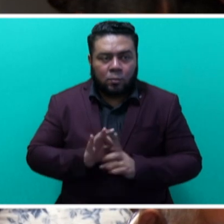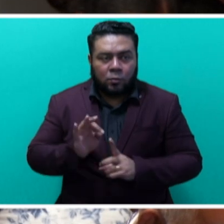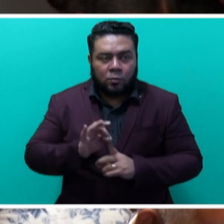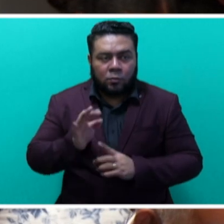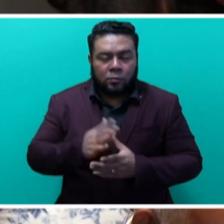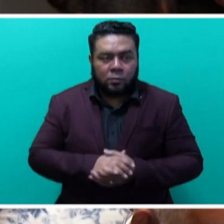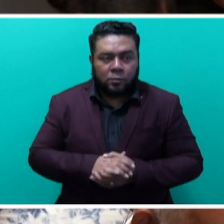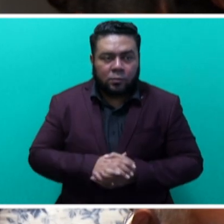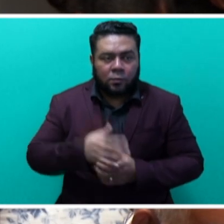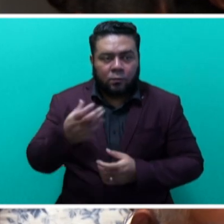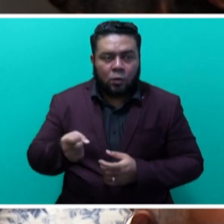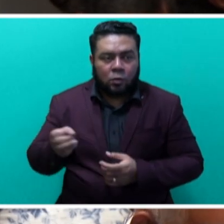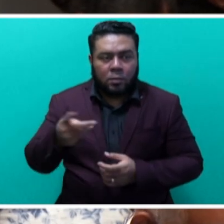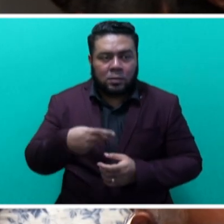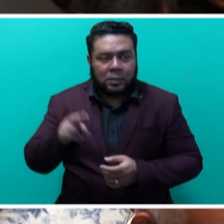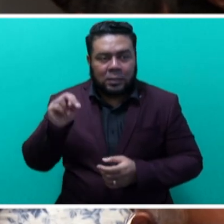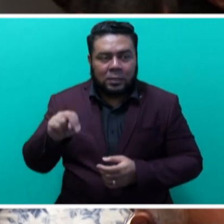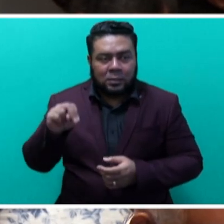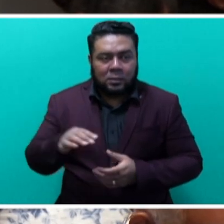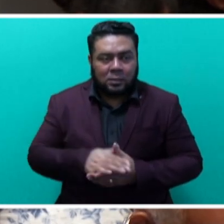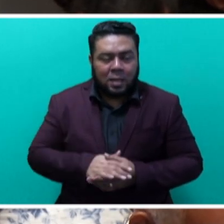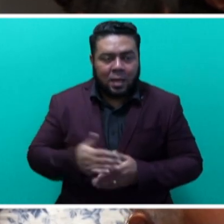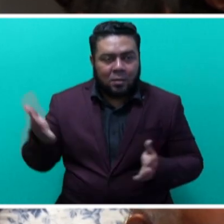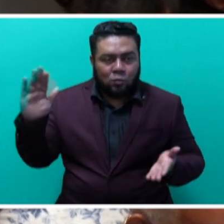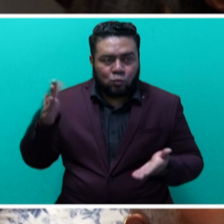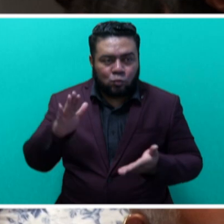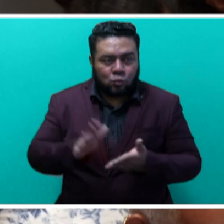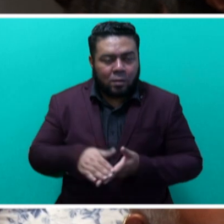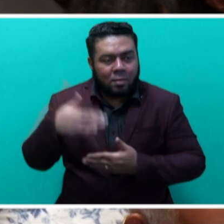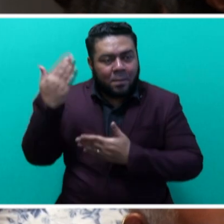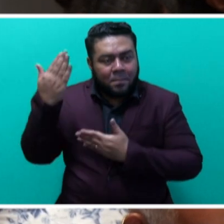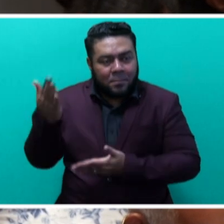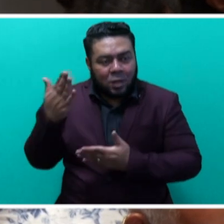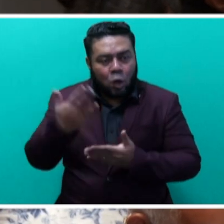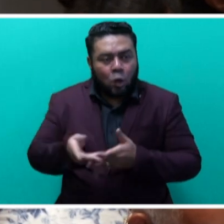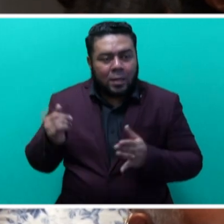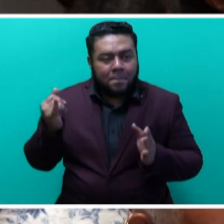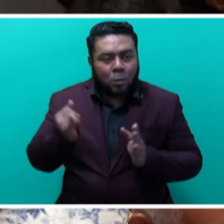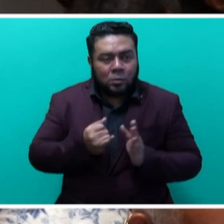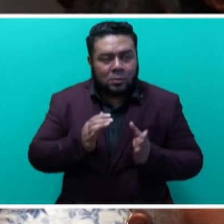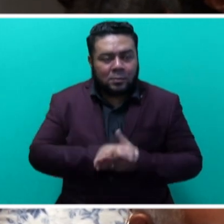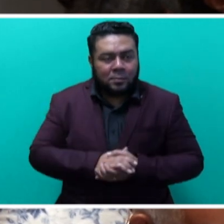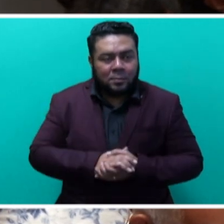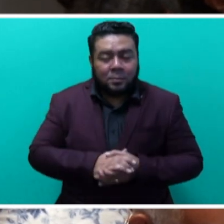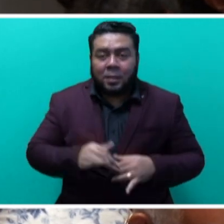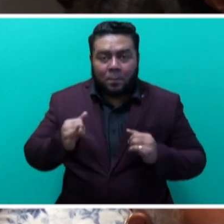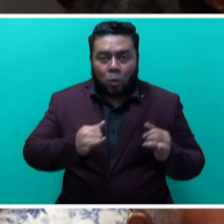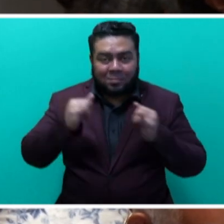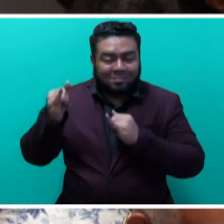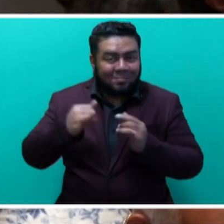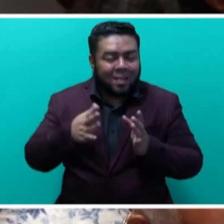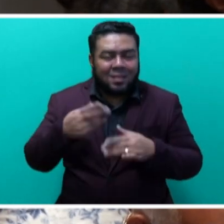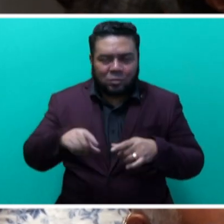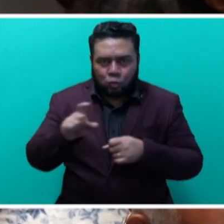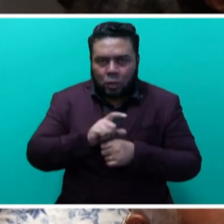for domestic needs and decrease reliance on imports. This can be achieved through the creation